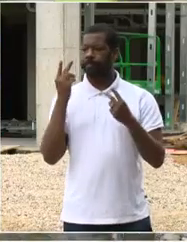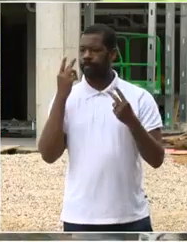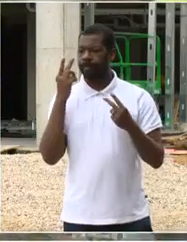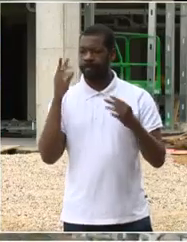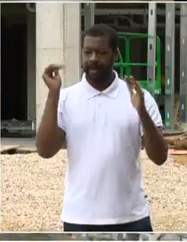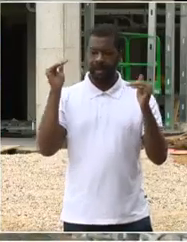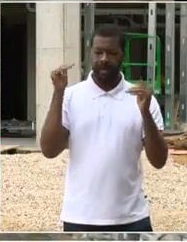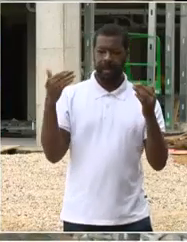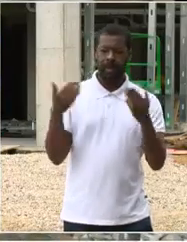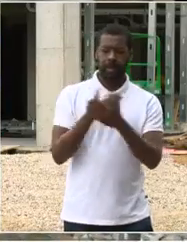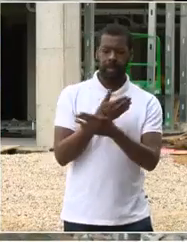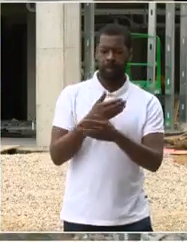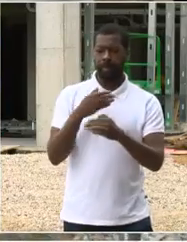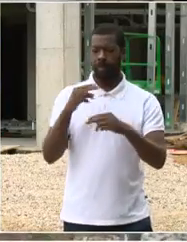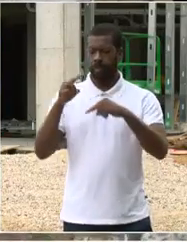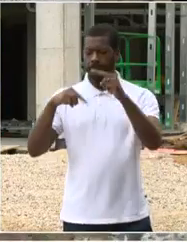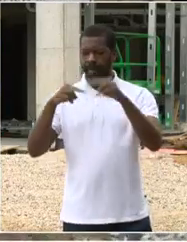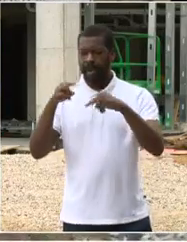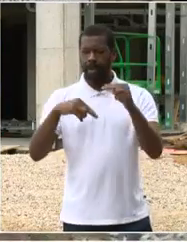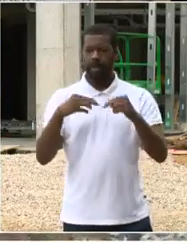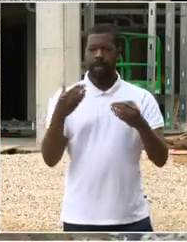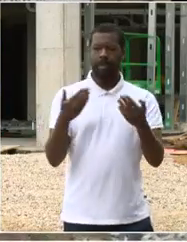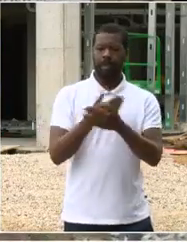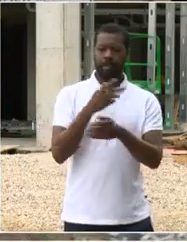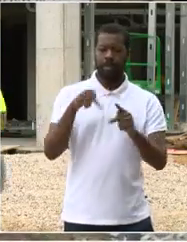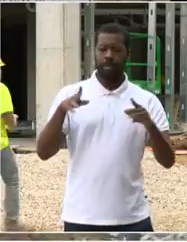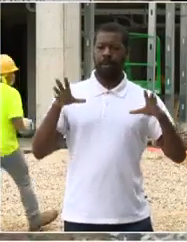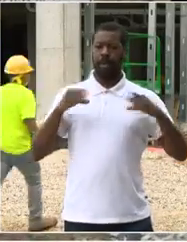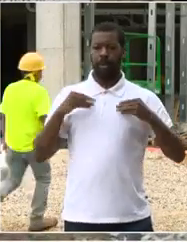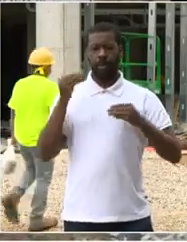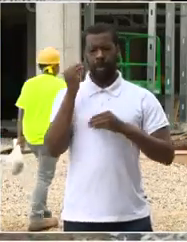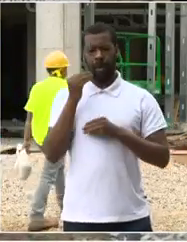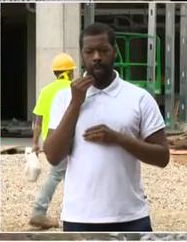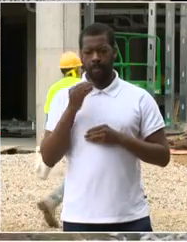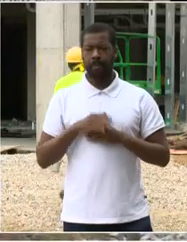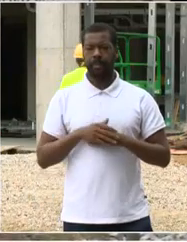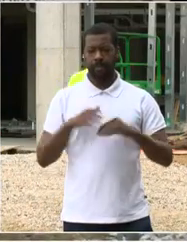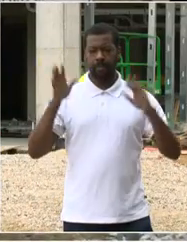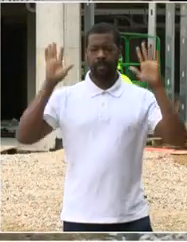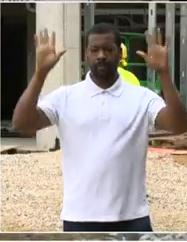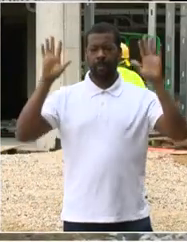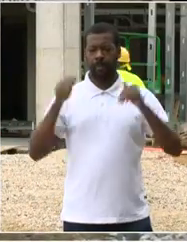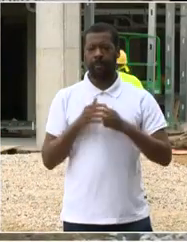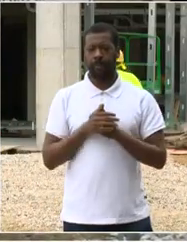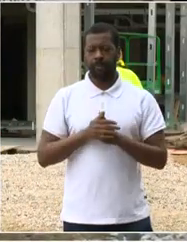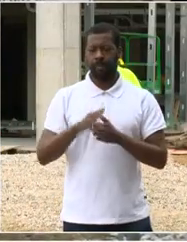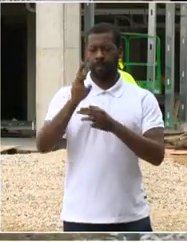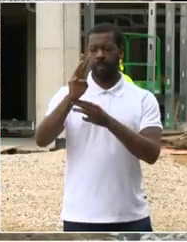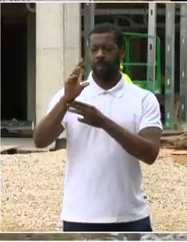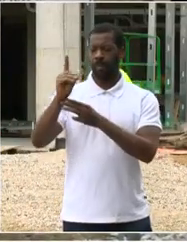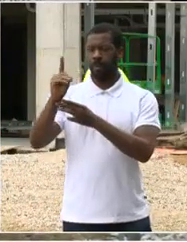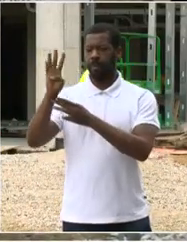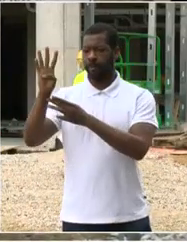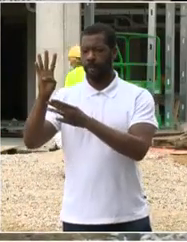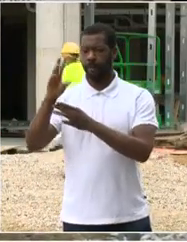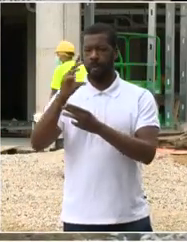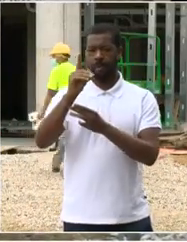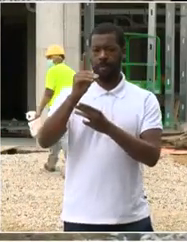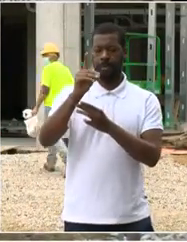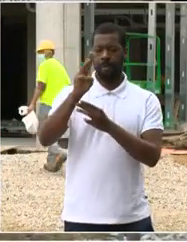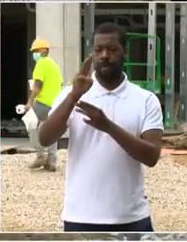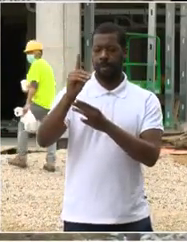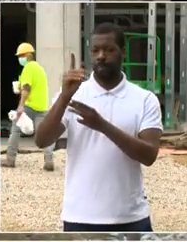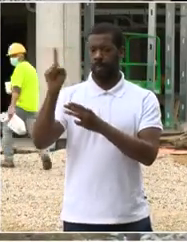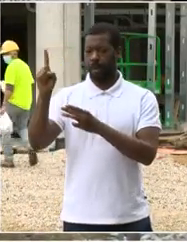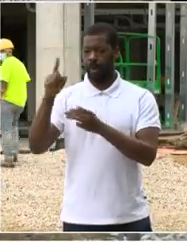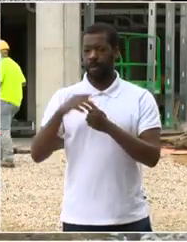homeownership, new construction rental, and senior housing here in the district, Ward 4, Ward 1, right next door.